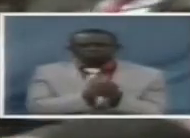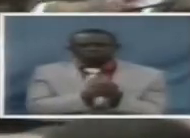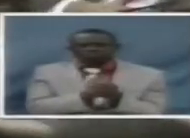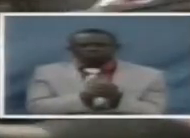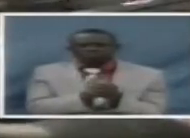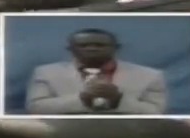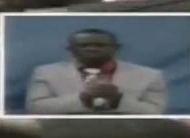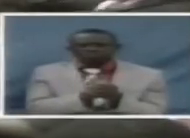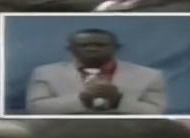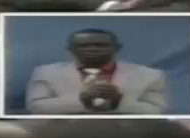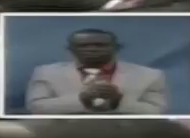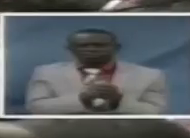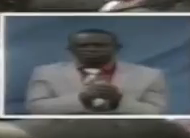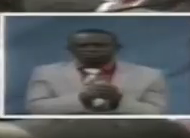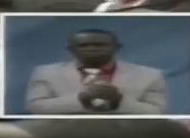Mr. Speaker,